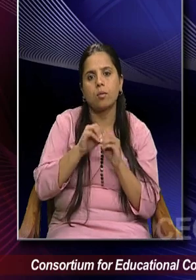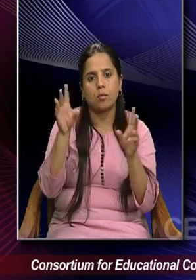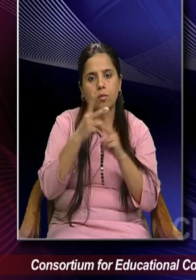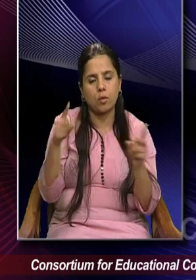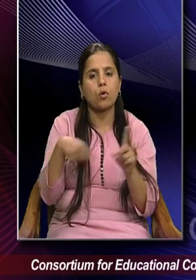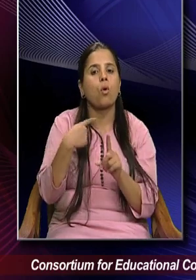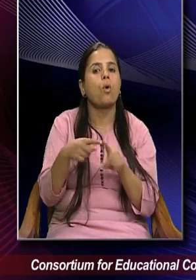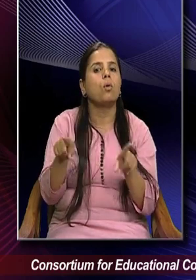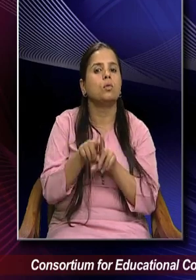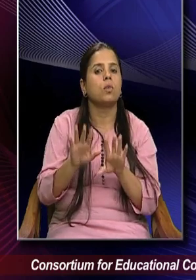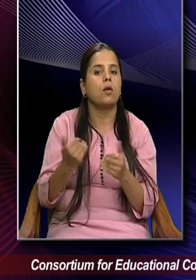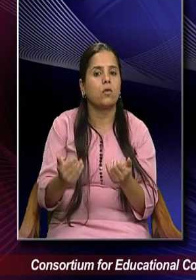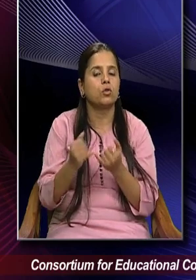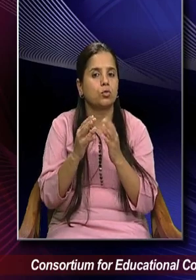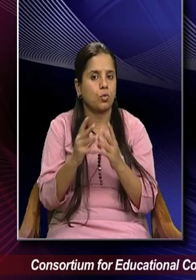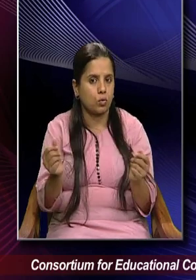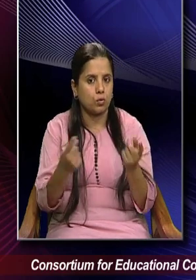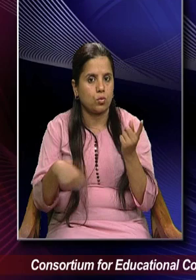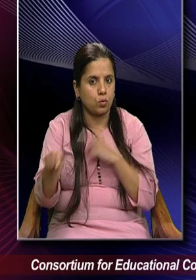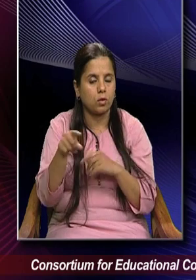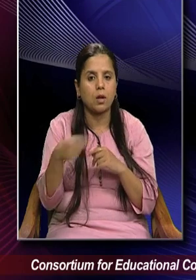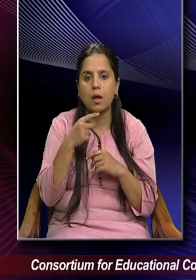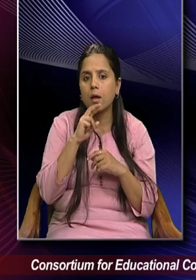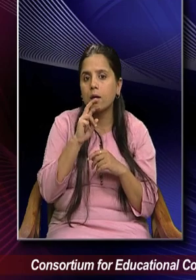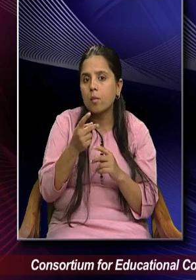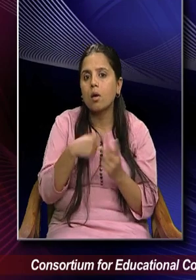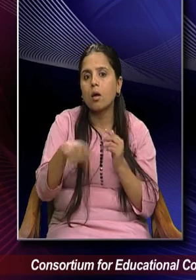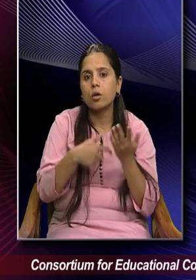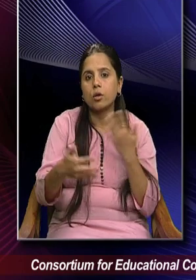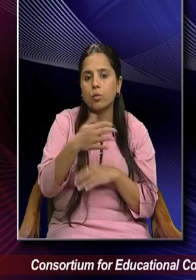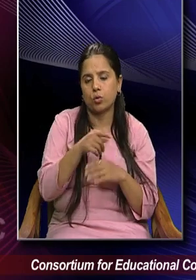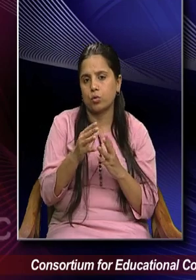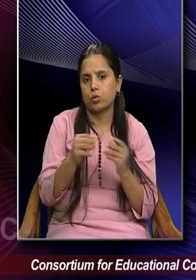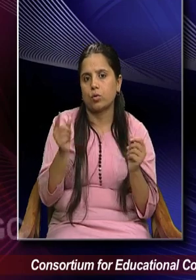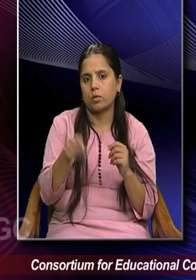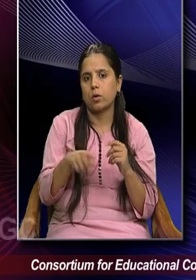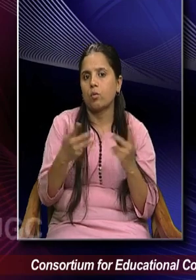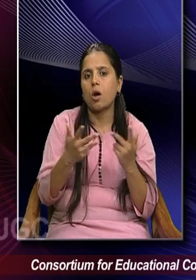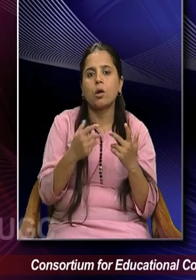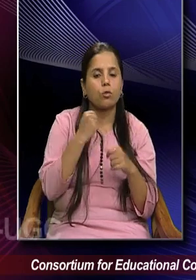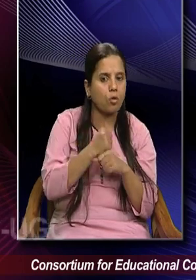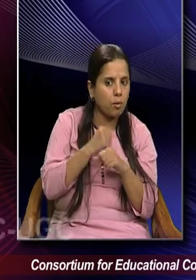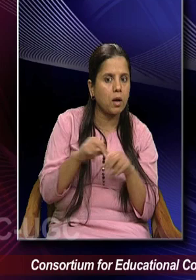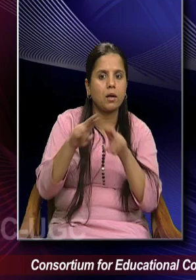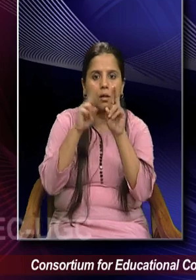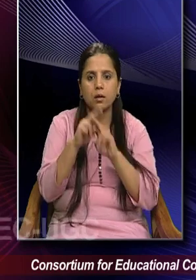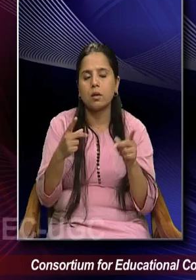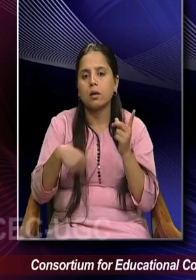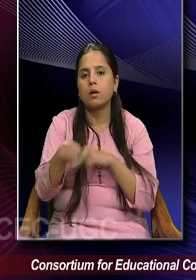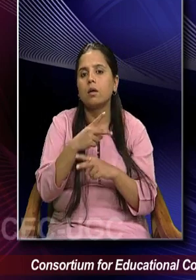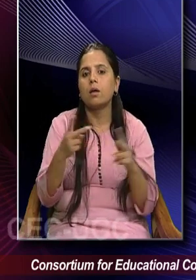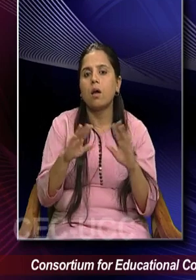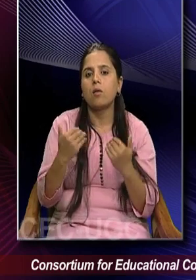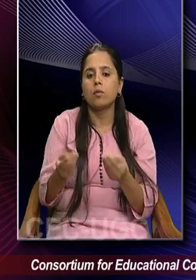also covers solutions-oriented reporting. You have to give the solution. What government and or international agencies